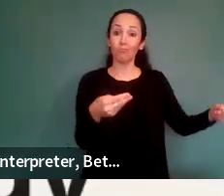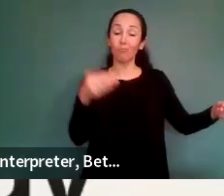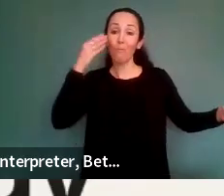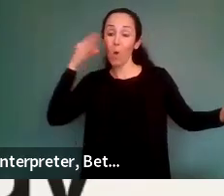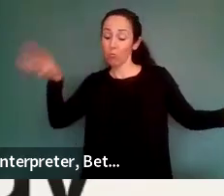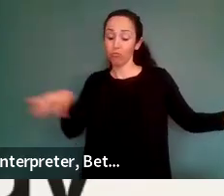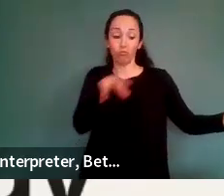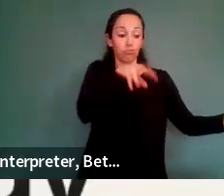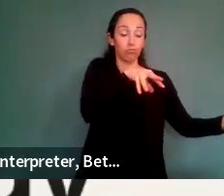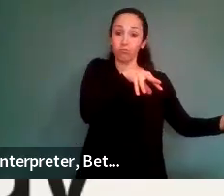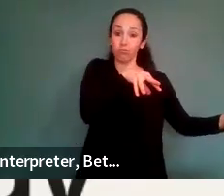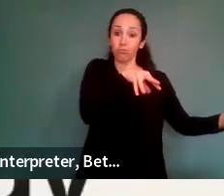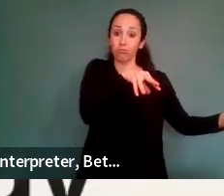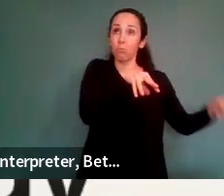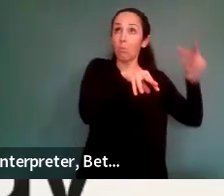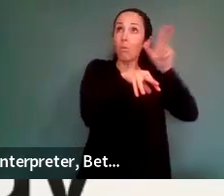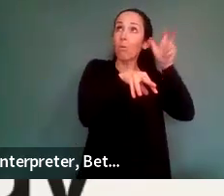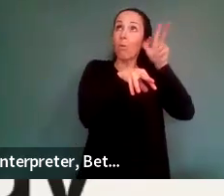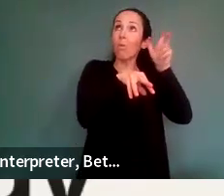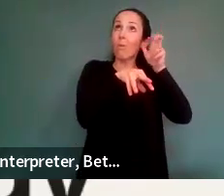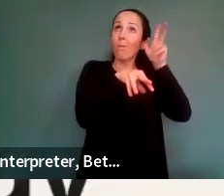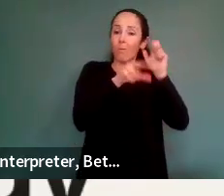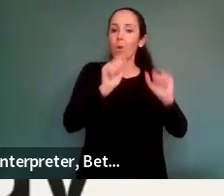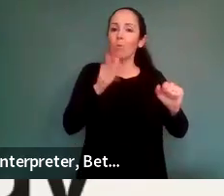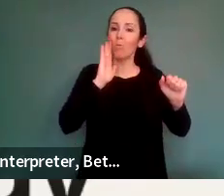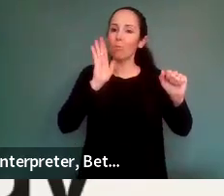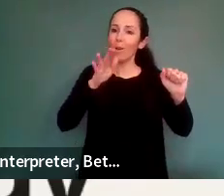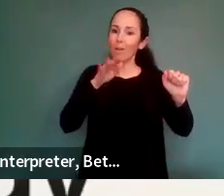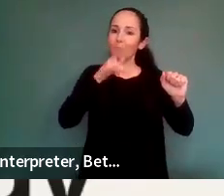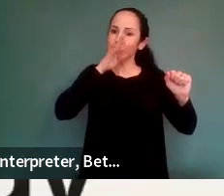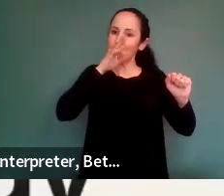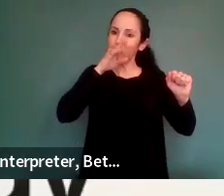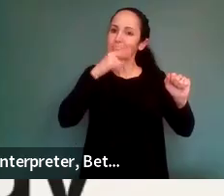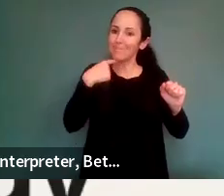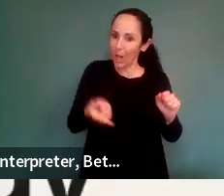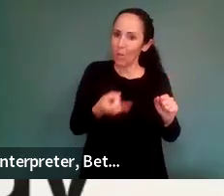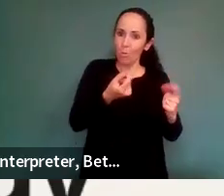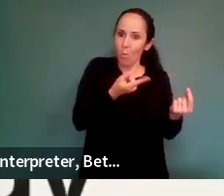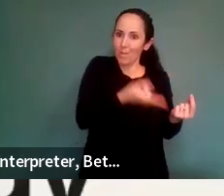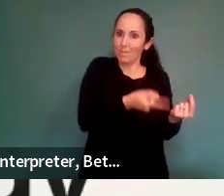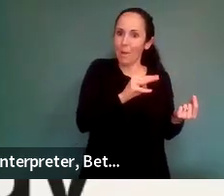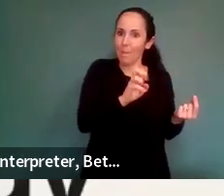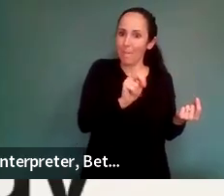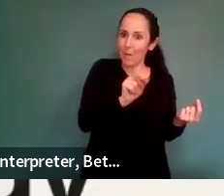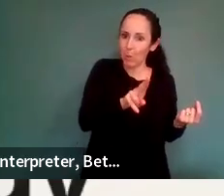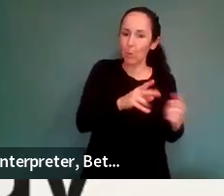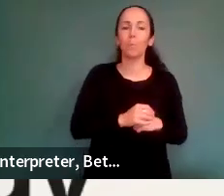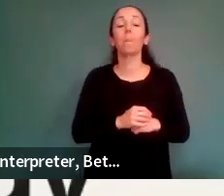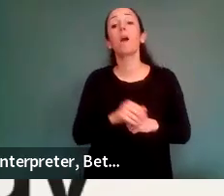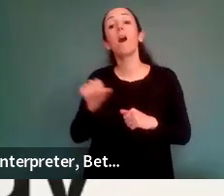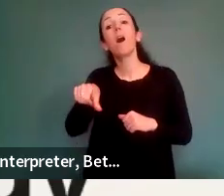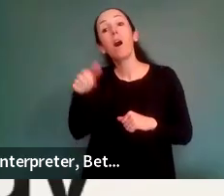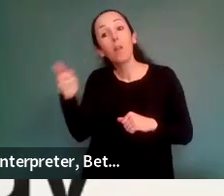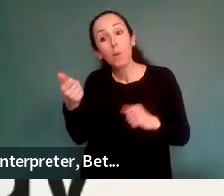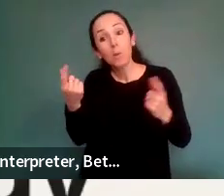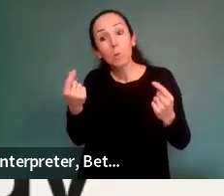It also has a long document area where you can snap a photo, let's say, of something